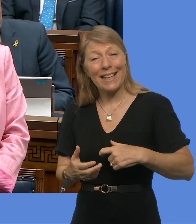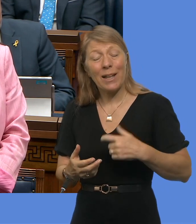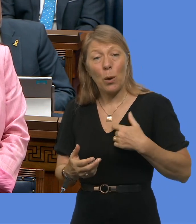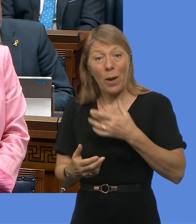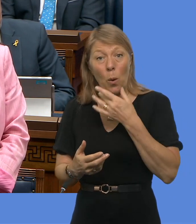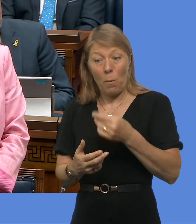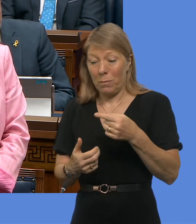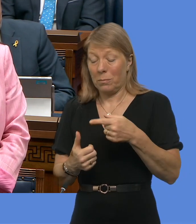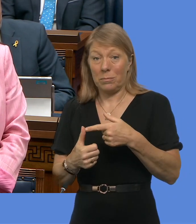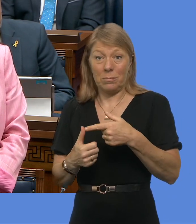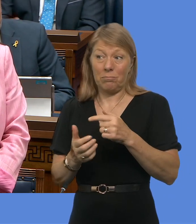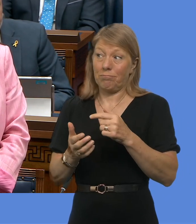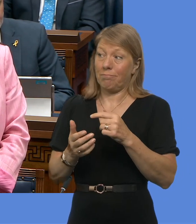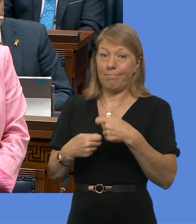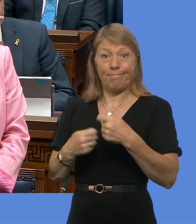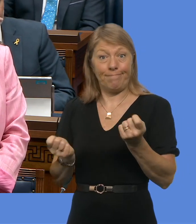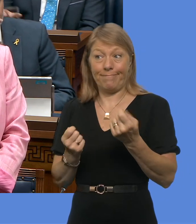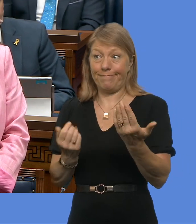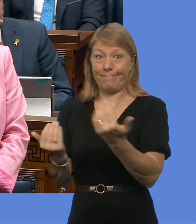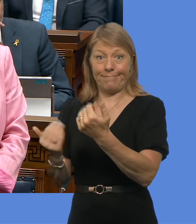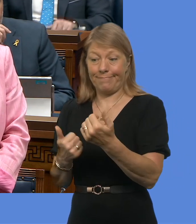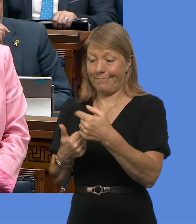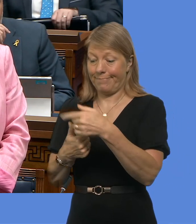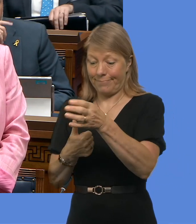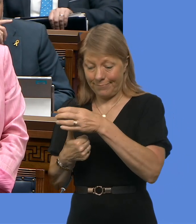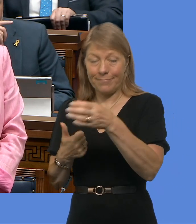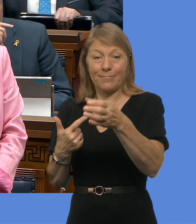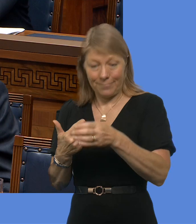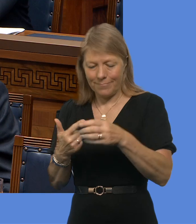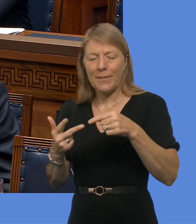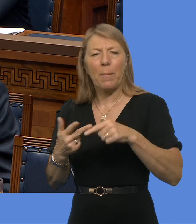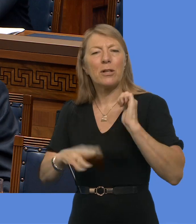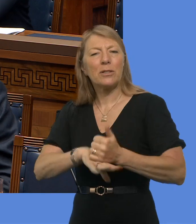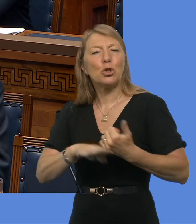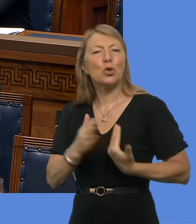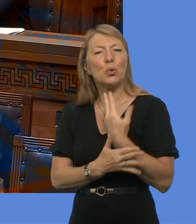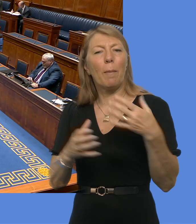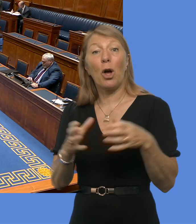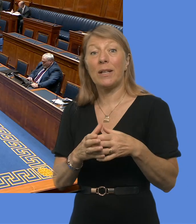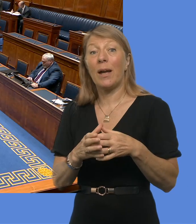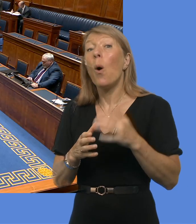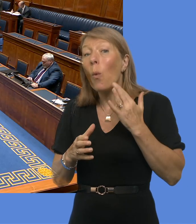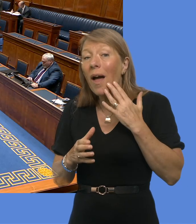the new body. Yes, it is our intention to make that announcement very shortly. Tennyson.